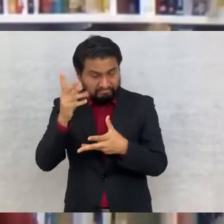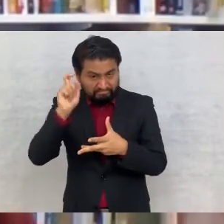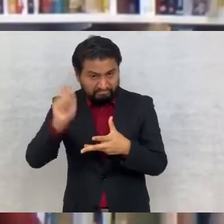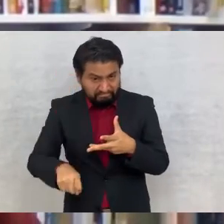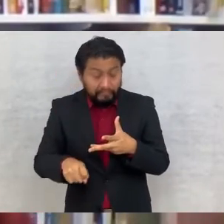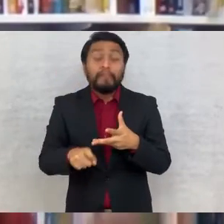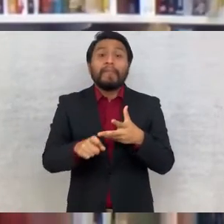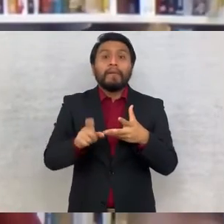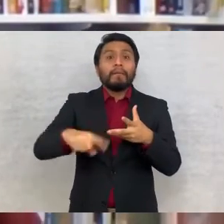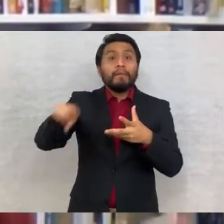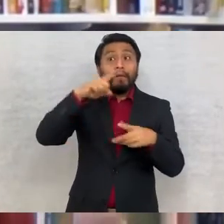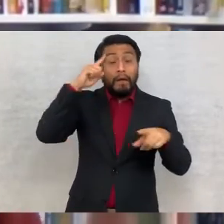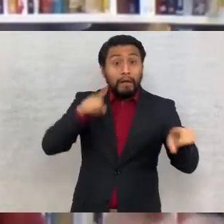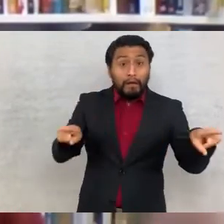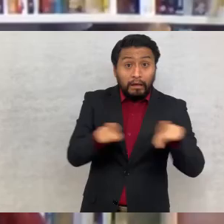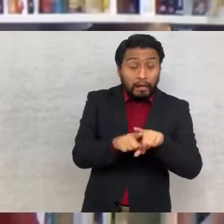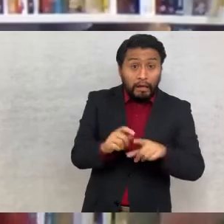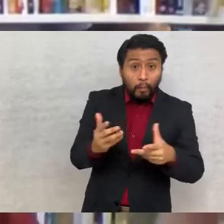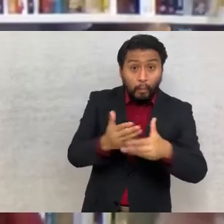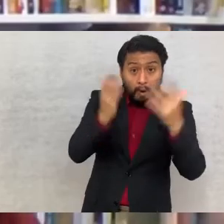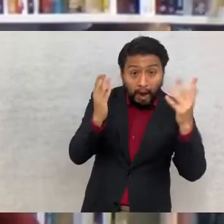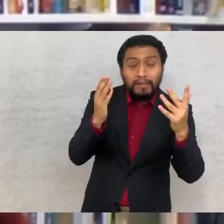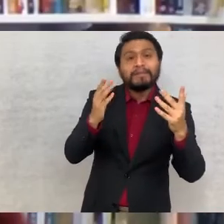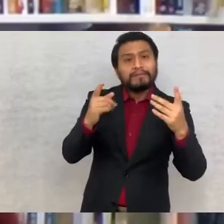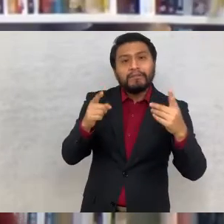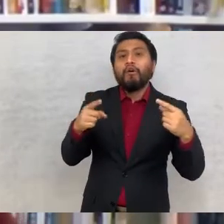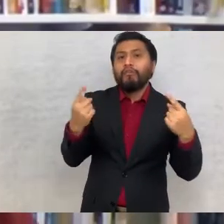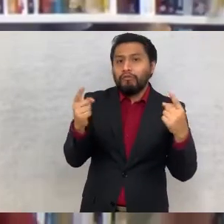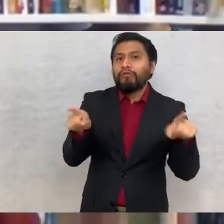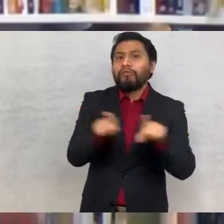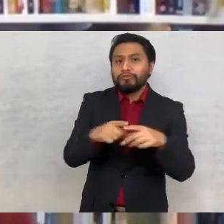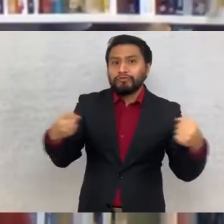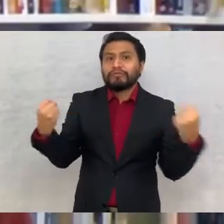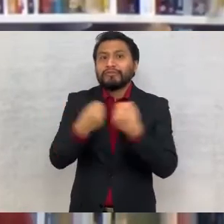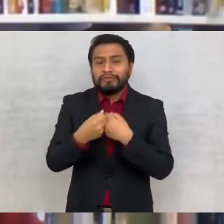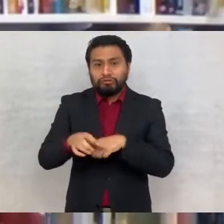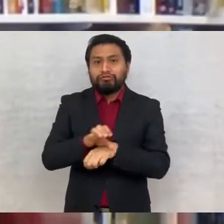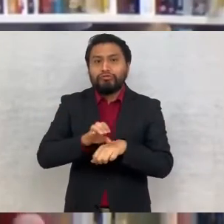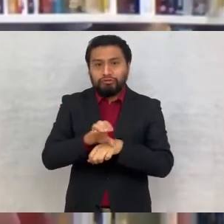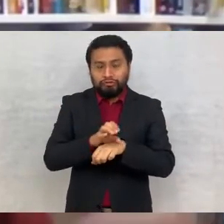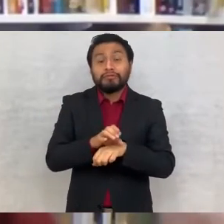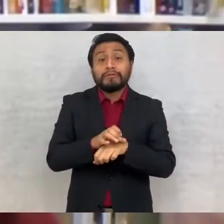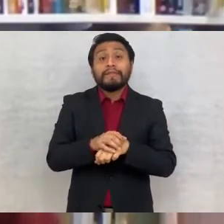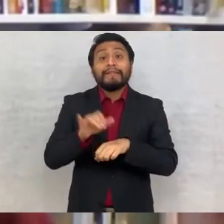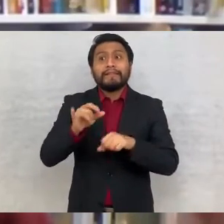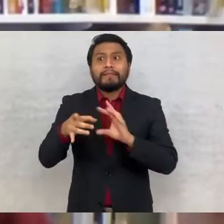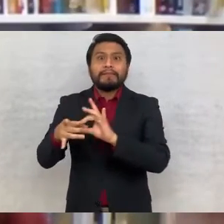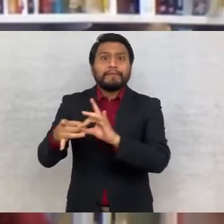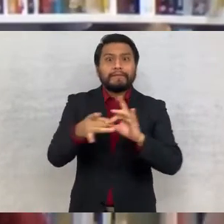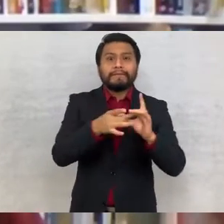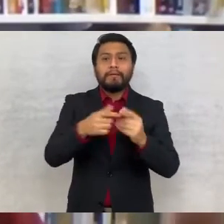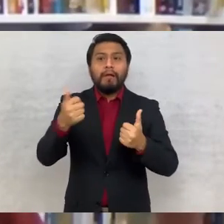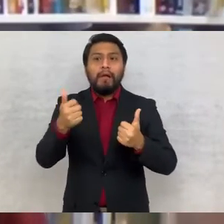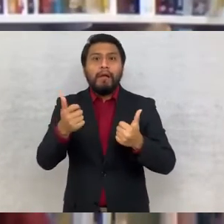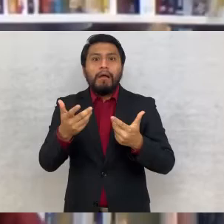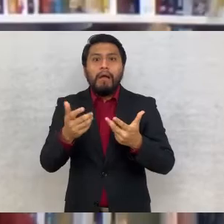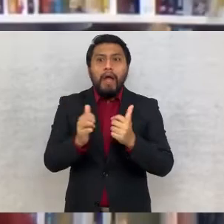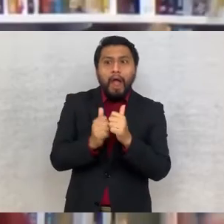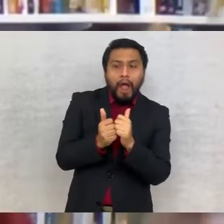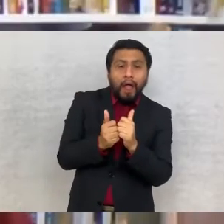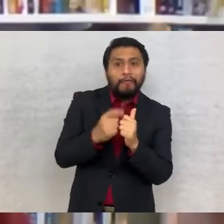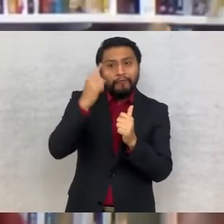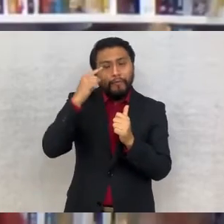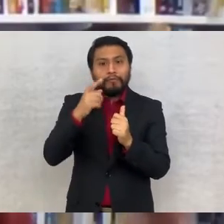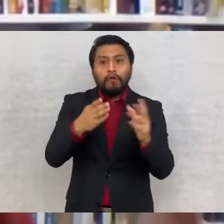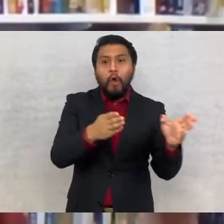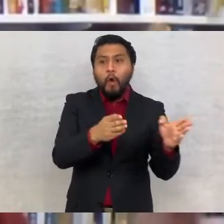And those fears also ended up dissolving the disagreements that once existed with the Catholic Church, by appealing to a higher interest that united them,